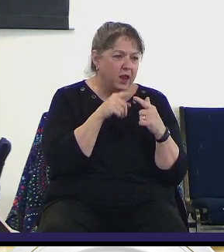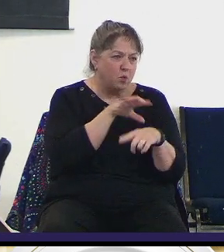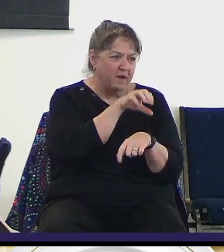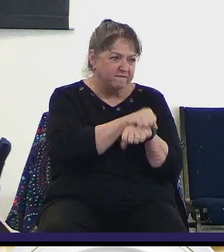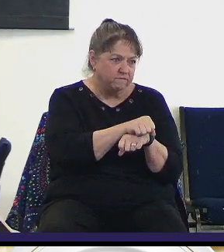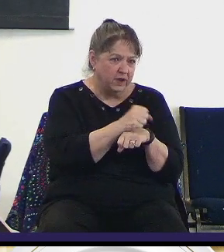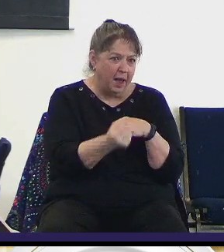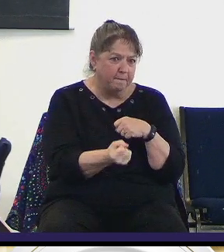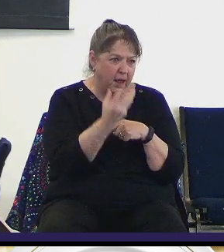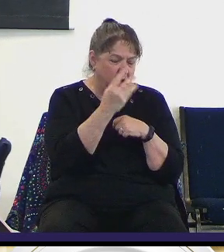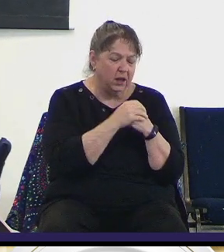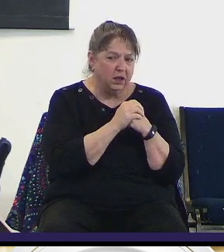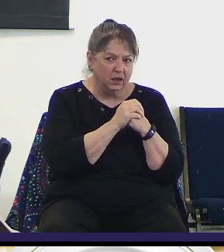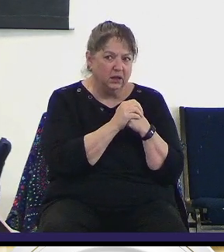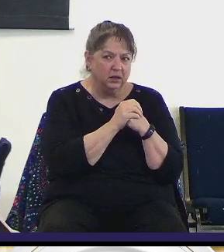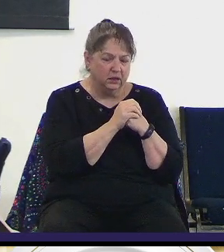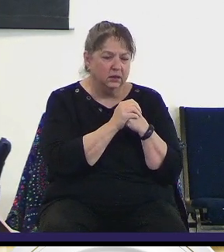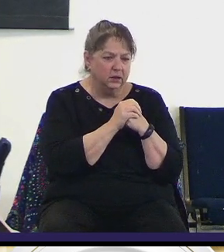going.